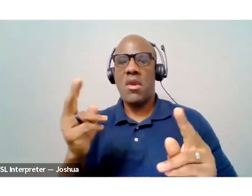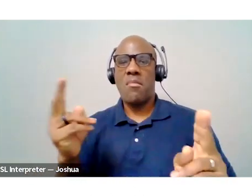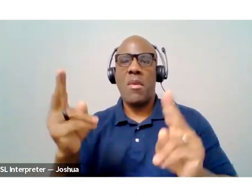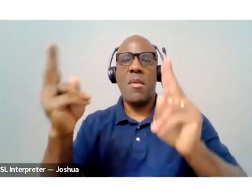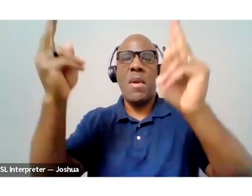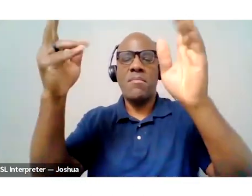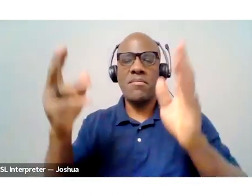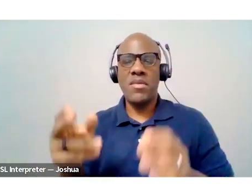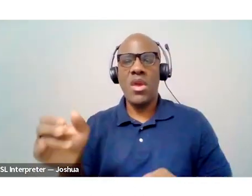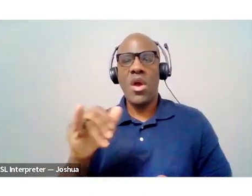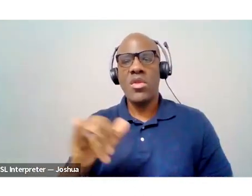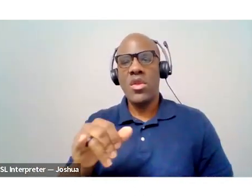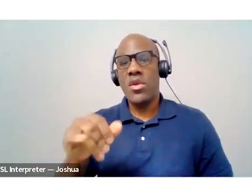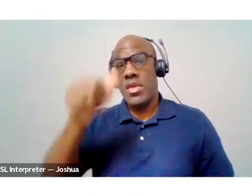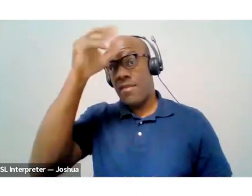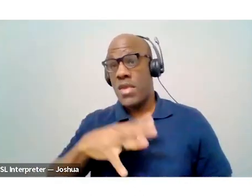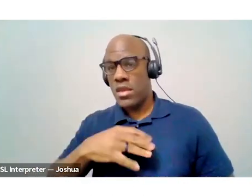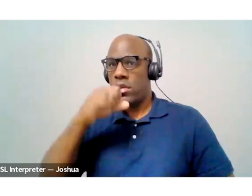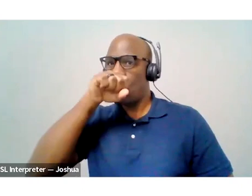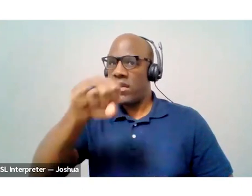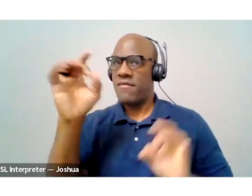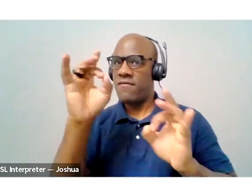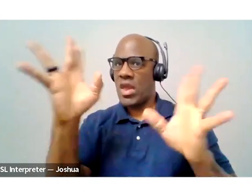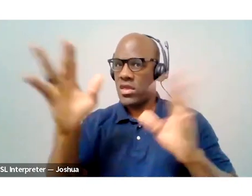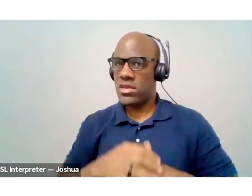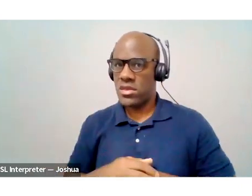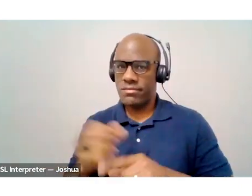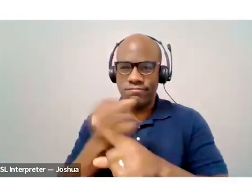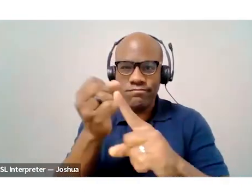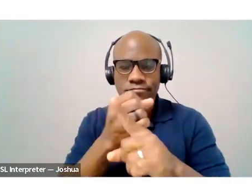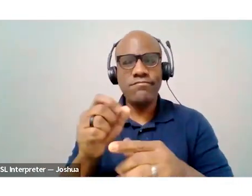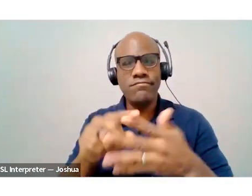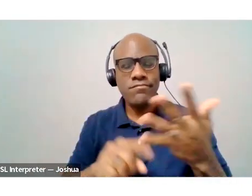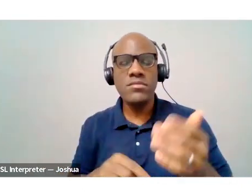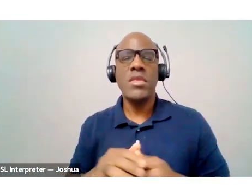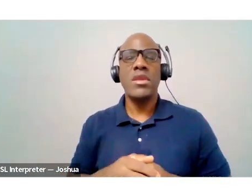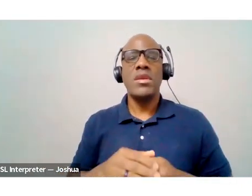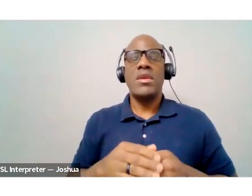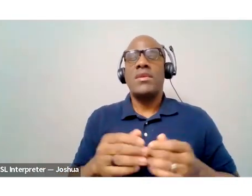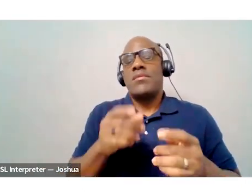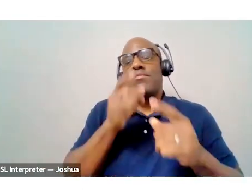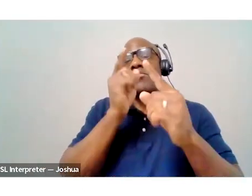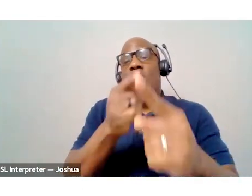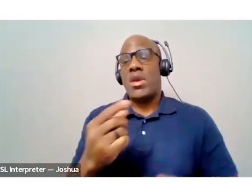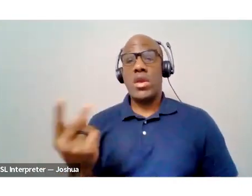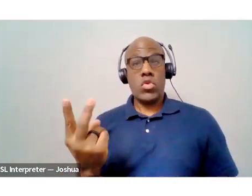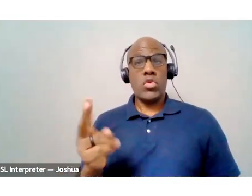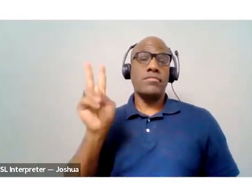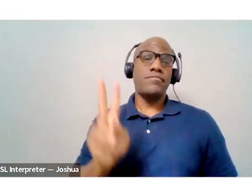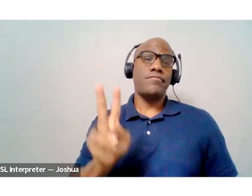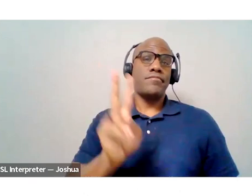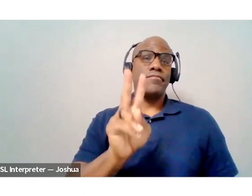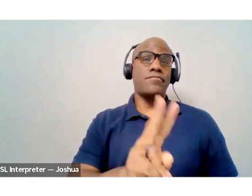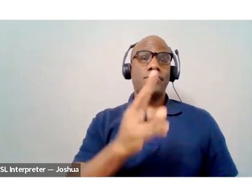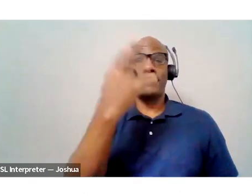his love of violence. But basically, they are walking outside and they see a woman